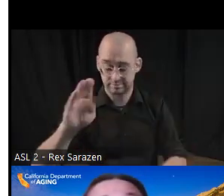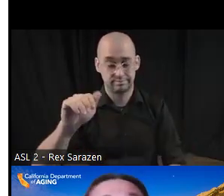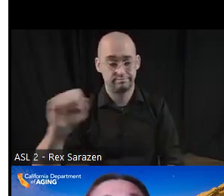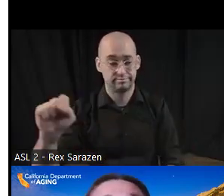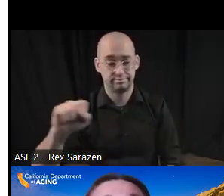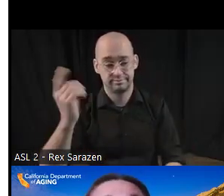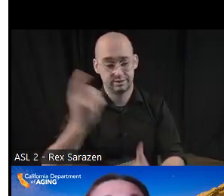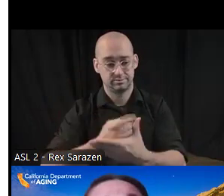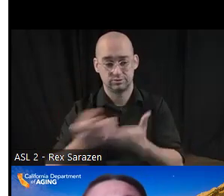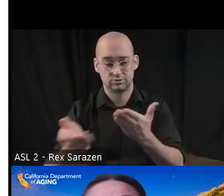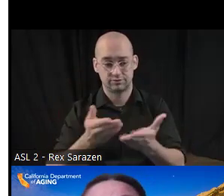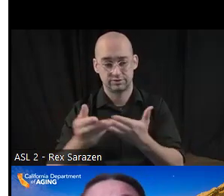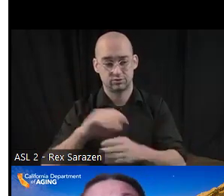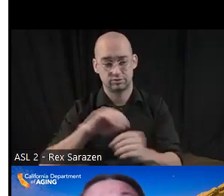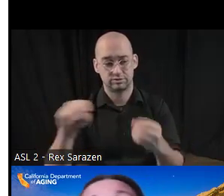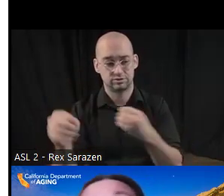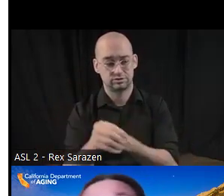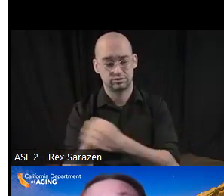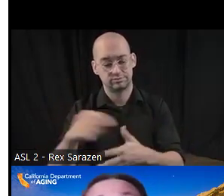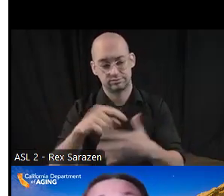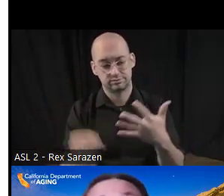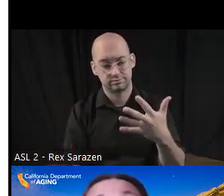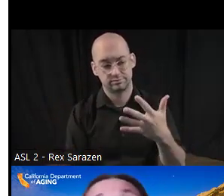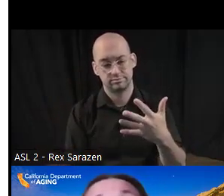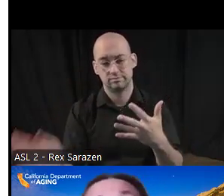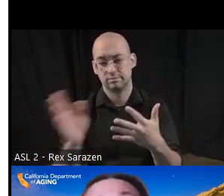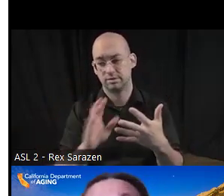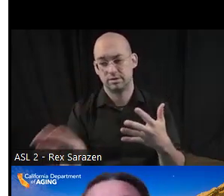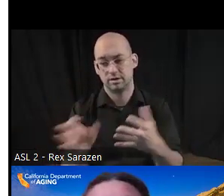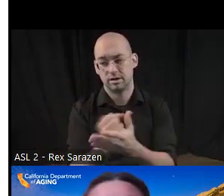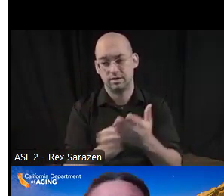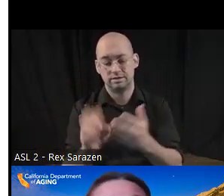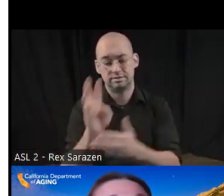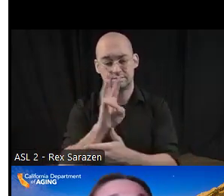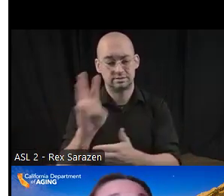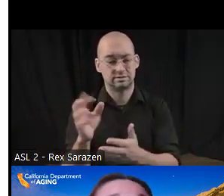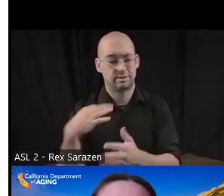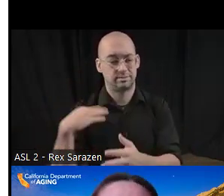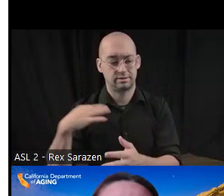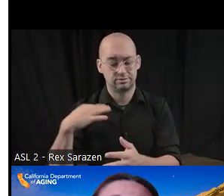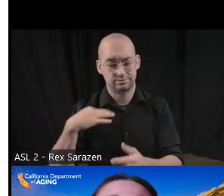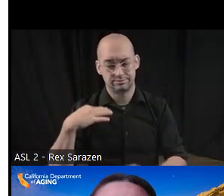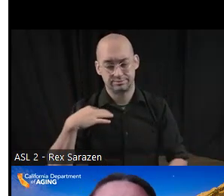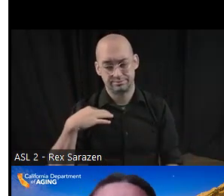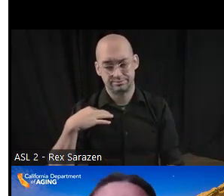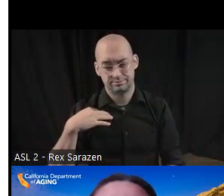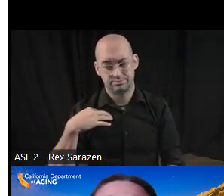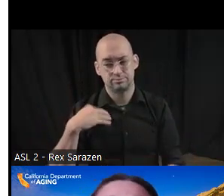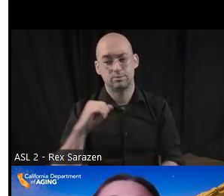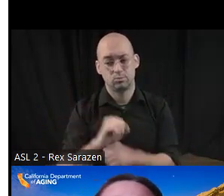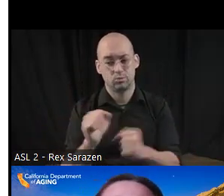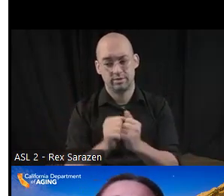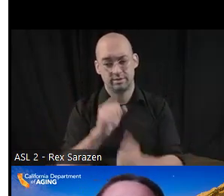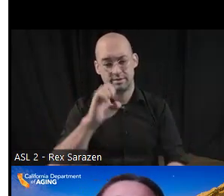disability serving organizations, among others. And then we received a total of 66 applications. We worked with the EACAD members